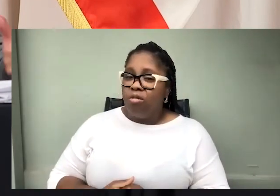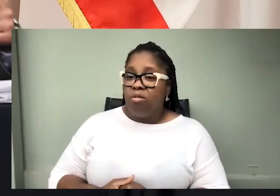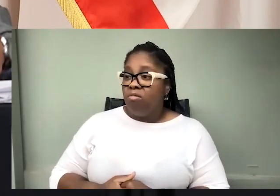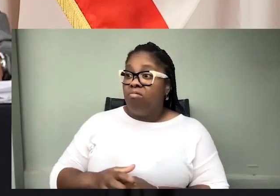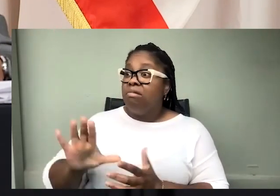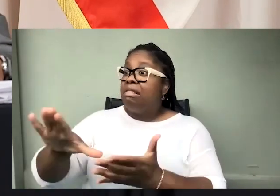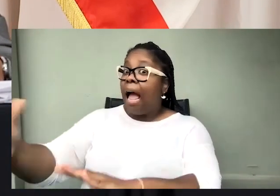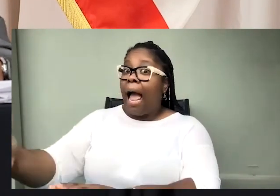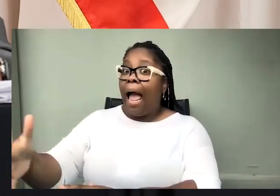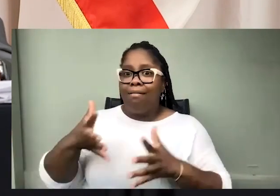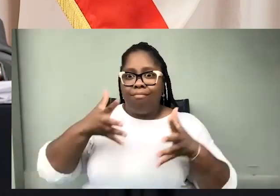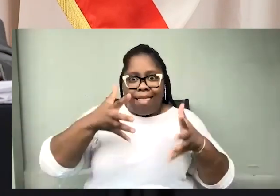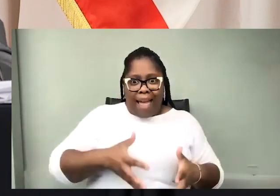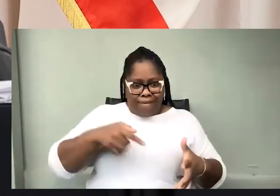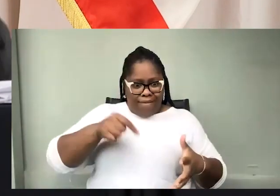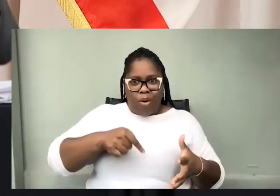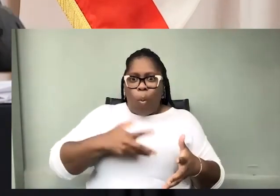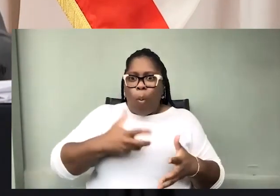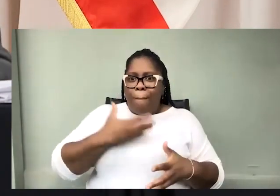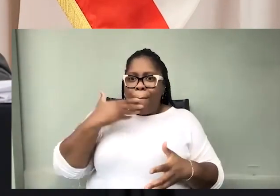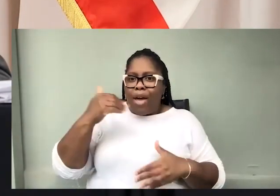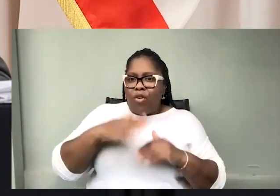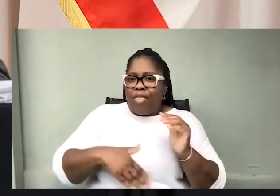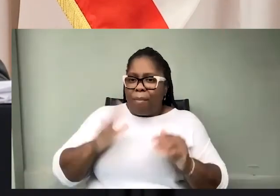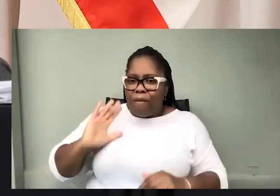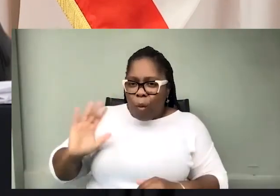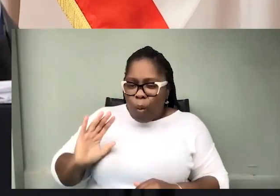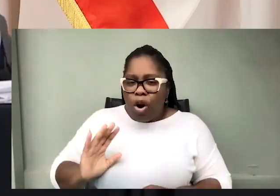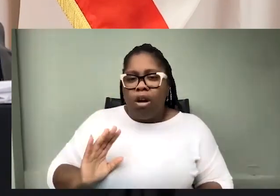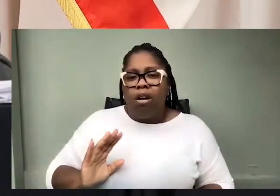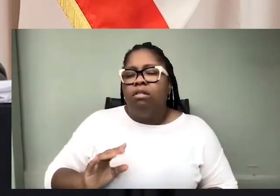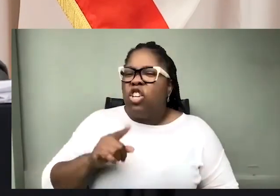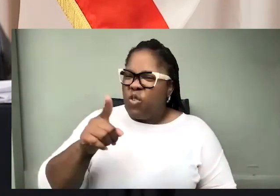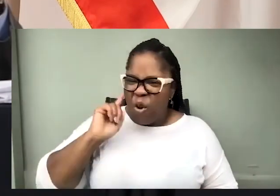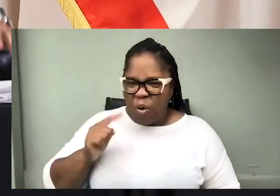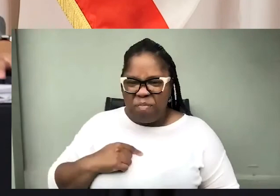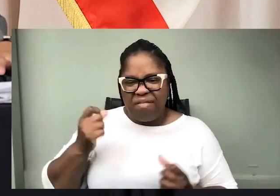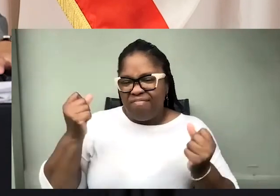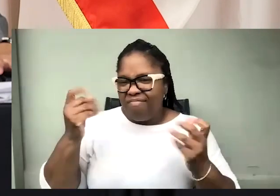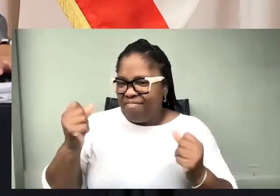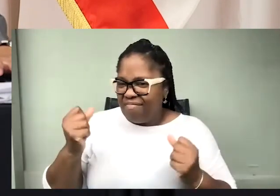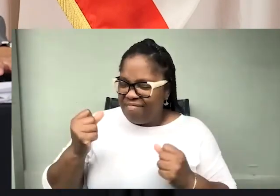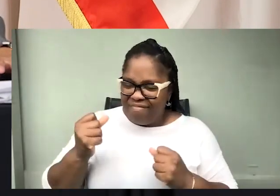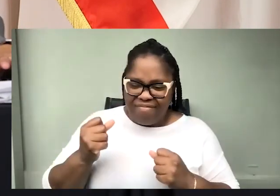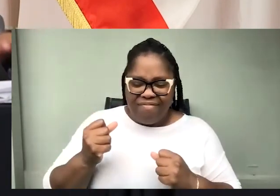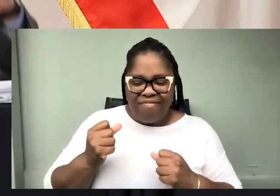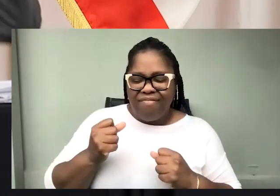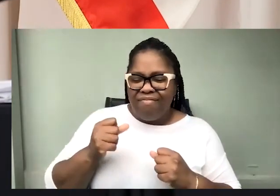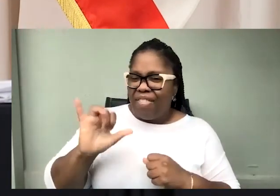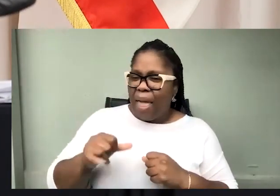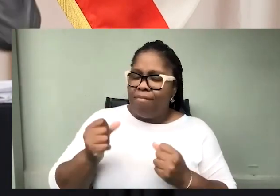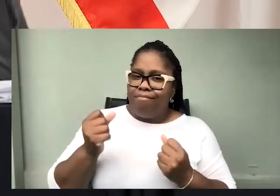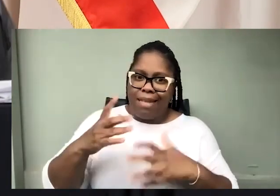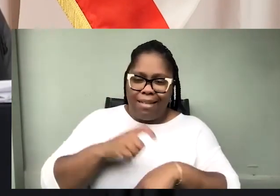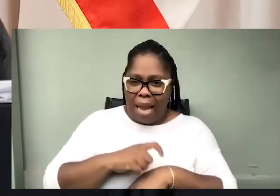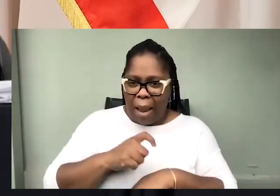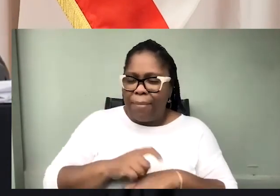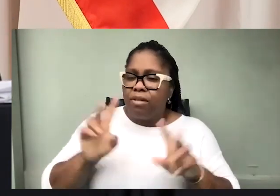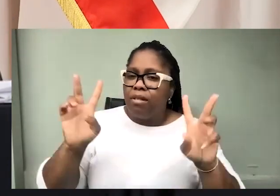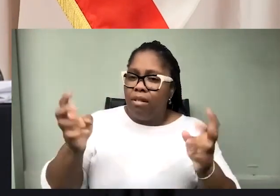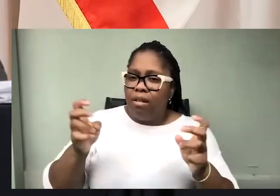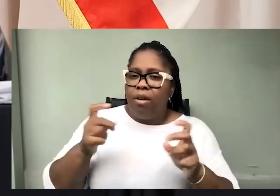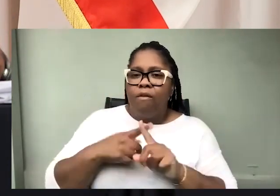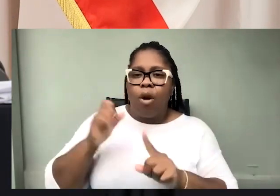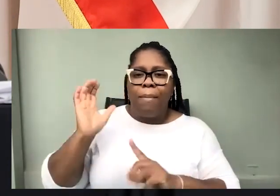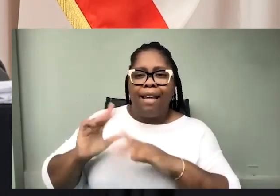is something better than we found. So a lot of you have heard me say this quote many times, but I ran on a campaign of centered around this quote, but it's from the